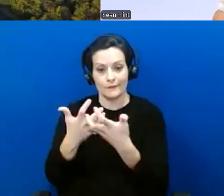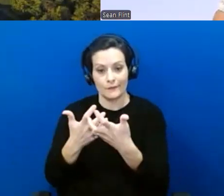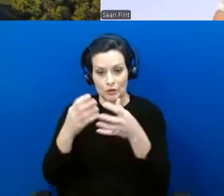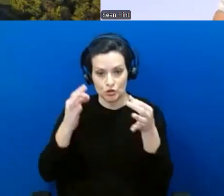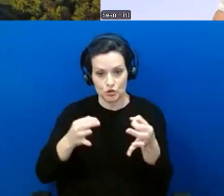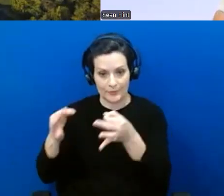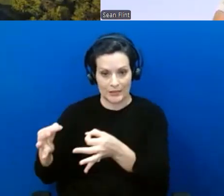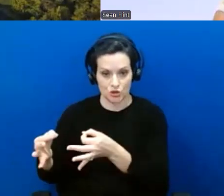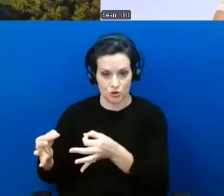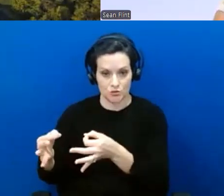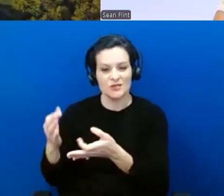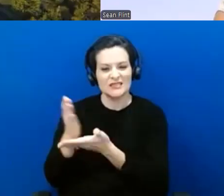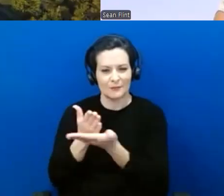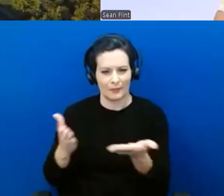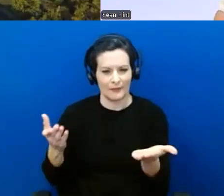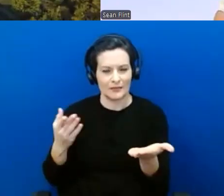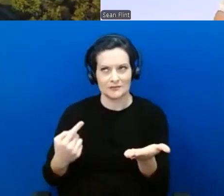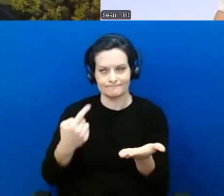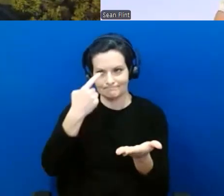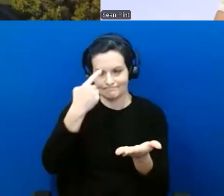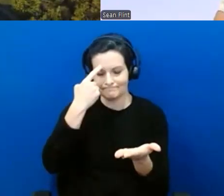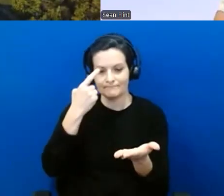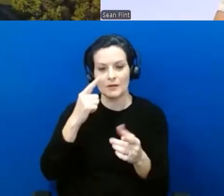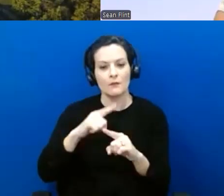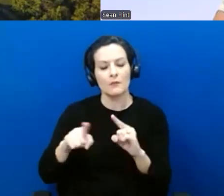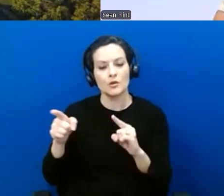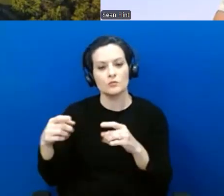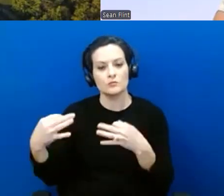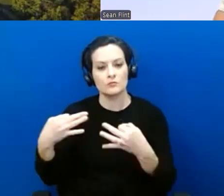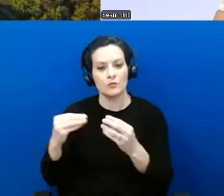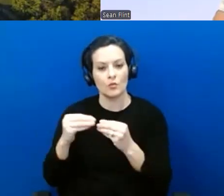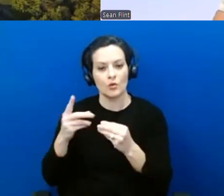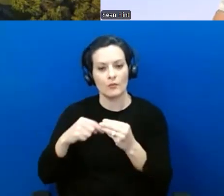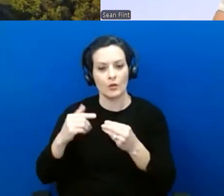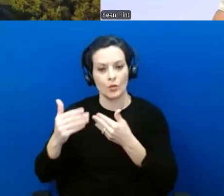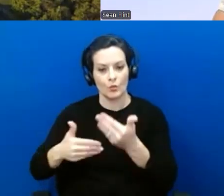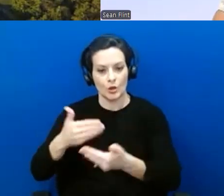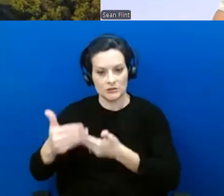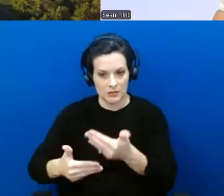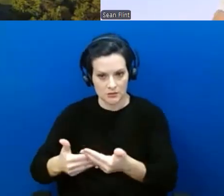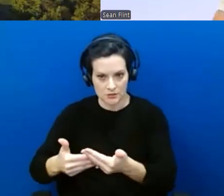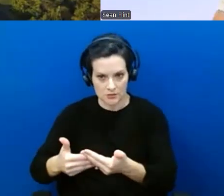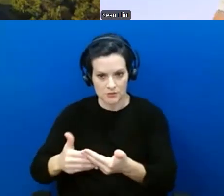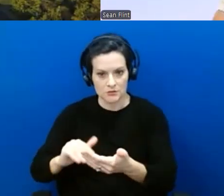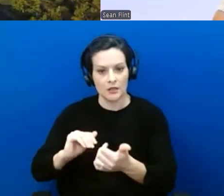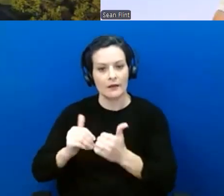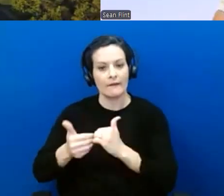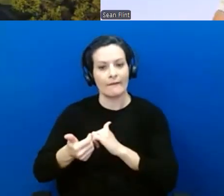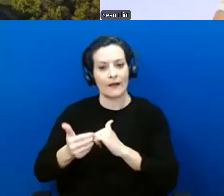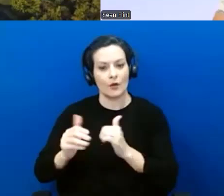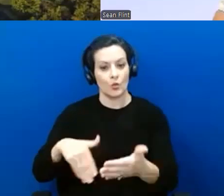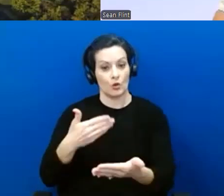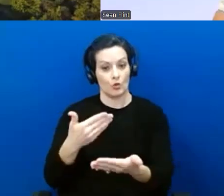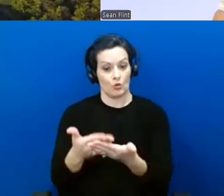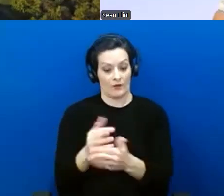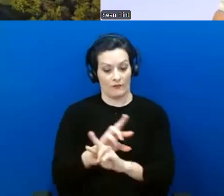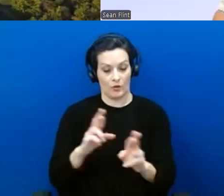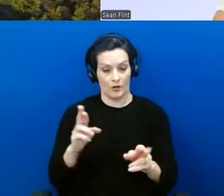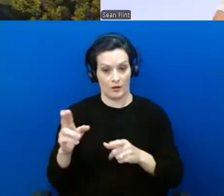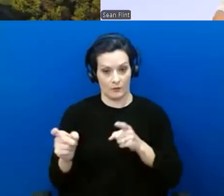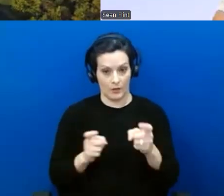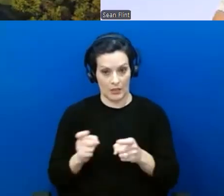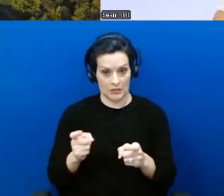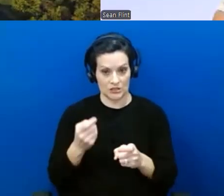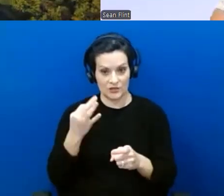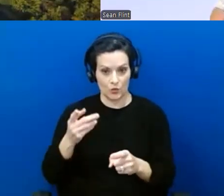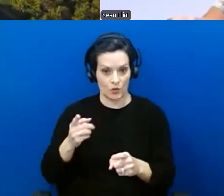comes to mind. So if you want to share a little bit about processes and how we get to the management, maybe that might be good. But again, if you had something